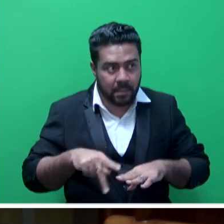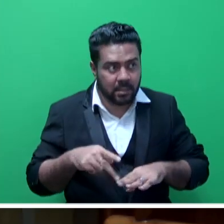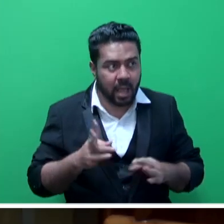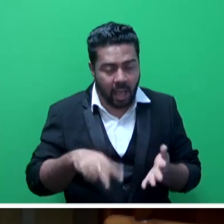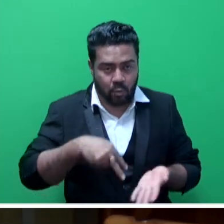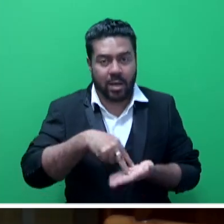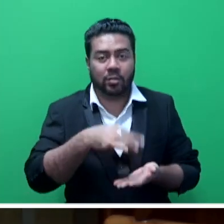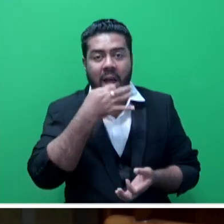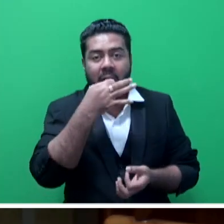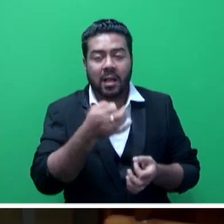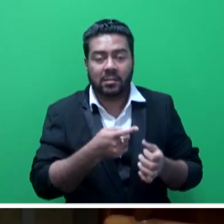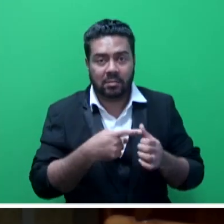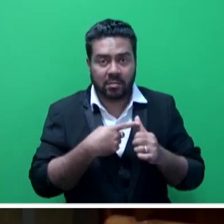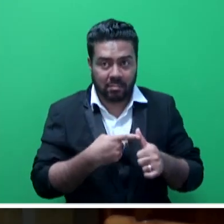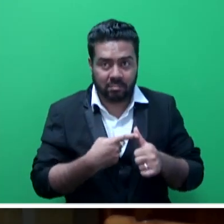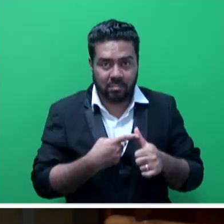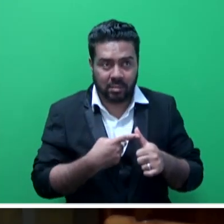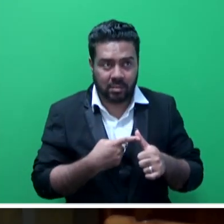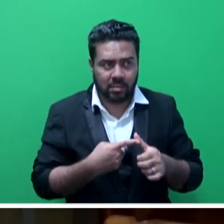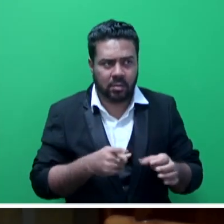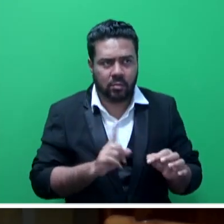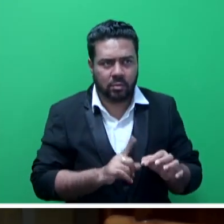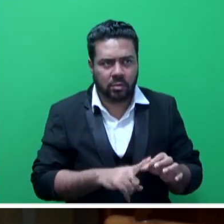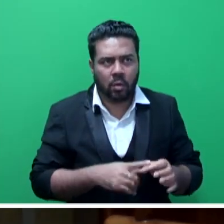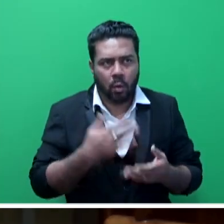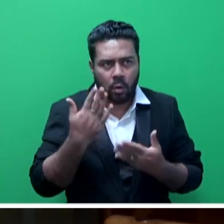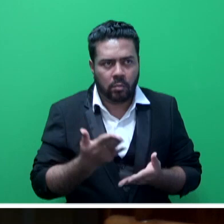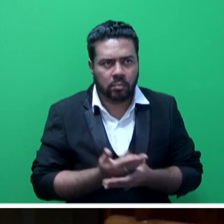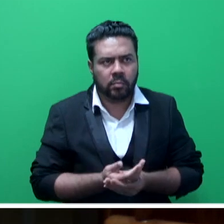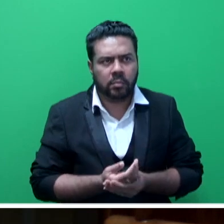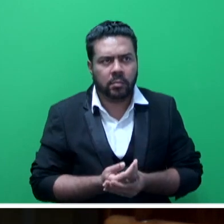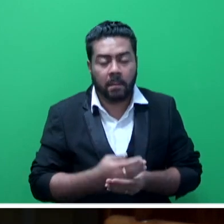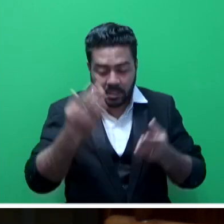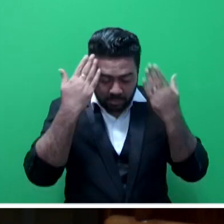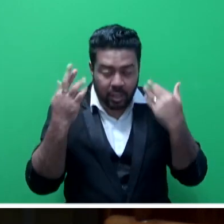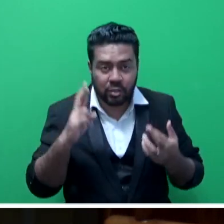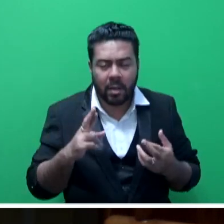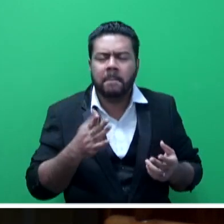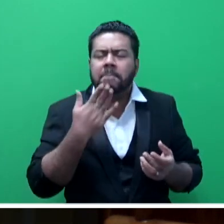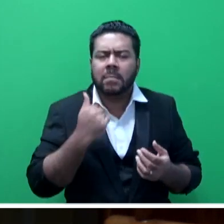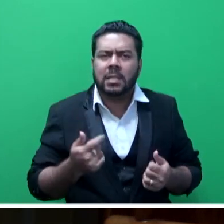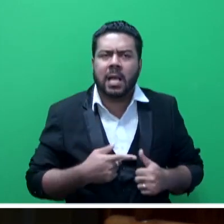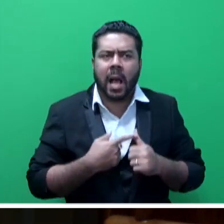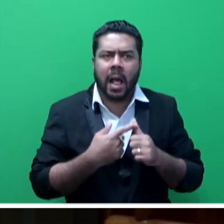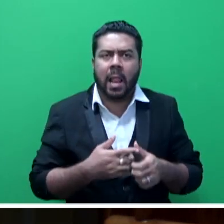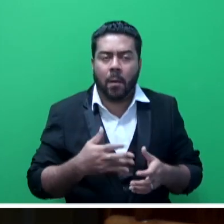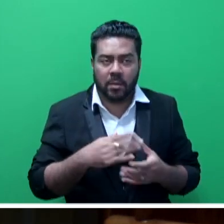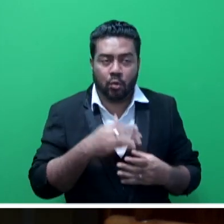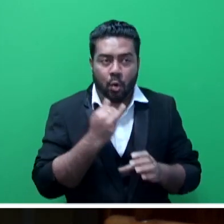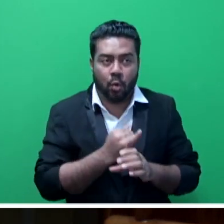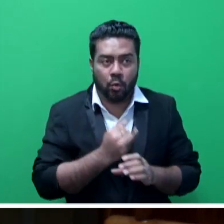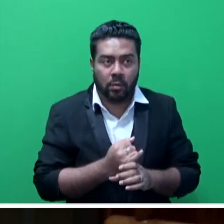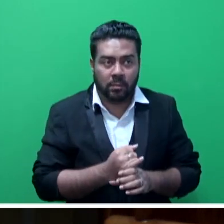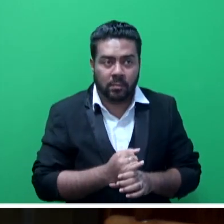I rise to answer the question asked by Honorable Kepa in Parliament today. Mr. Speaker, sir, please allow me to correct the question. The